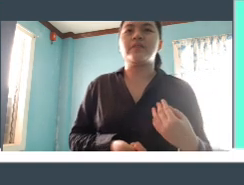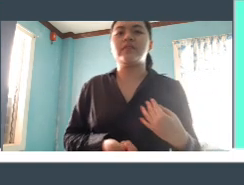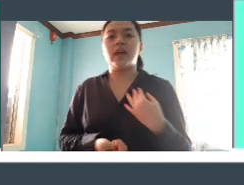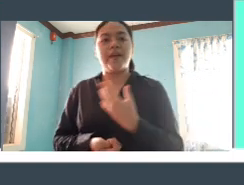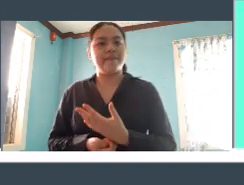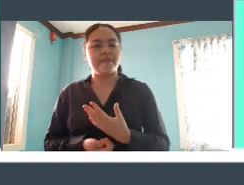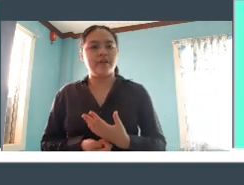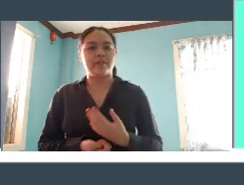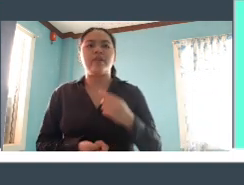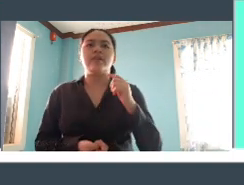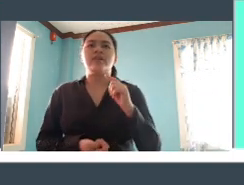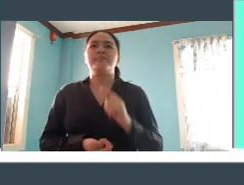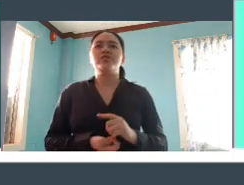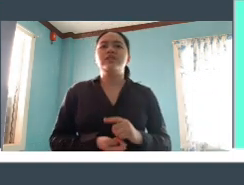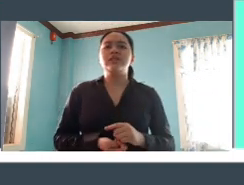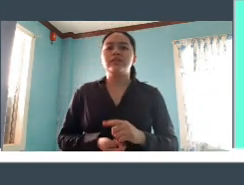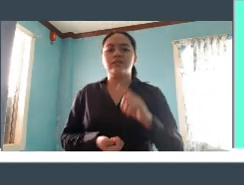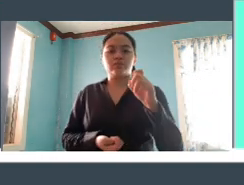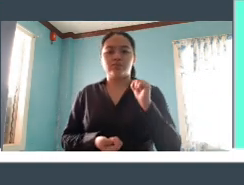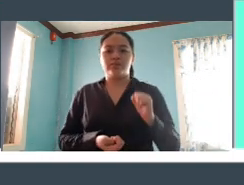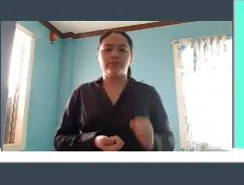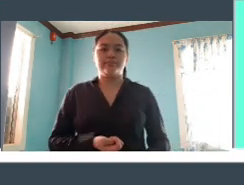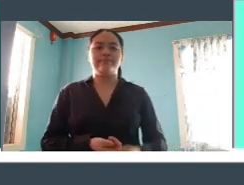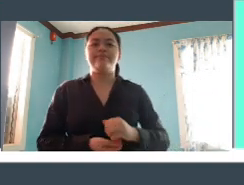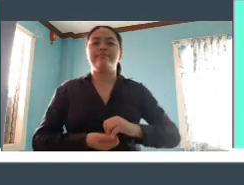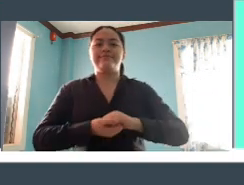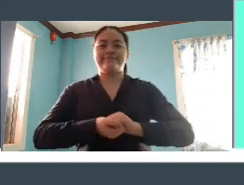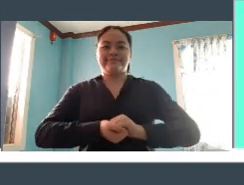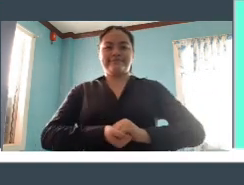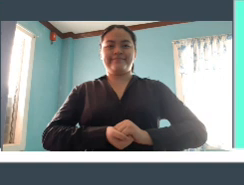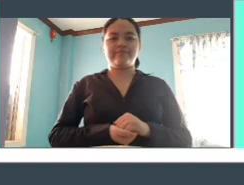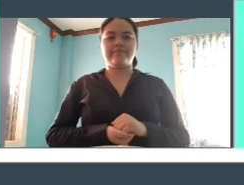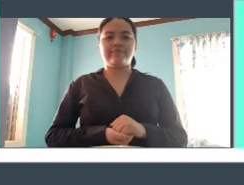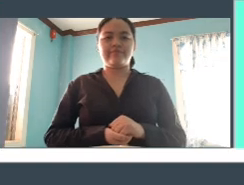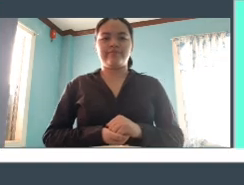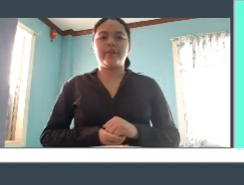be found everywhere, especially in the road.